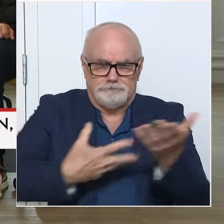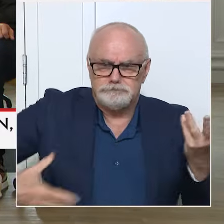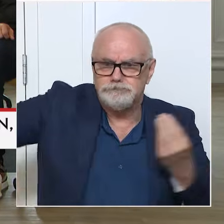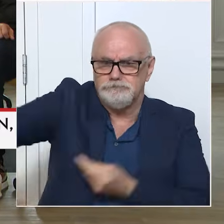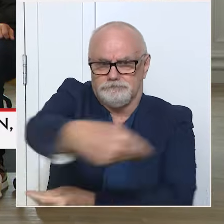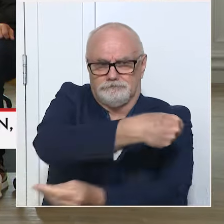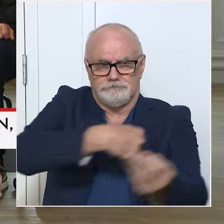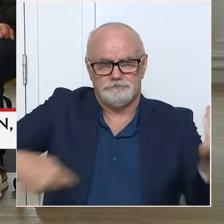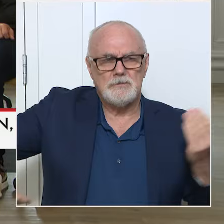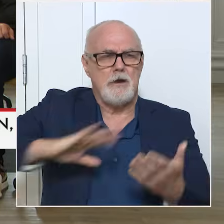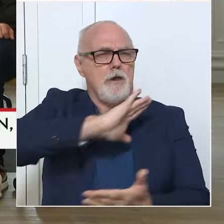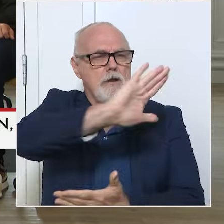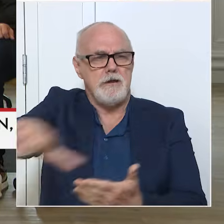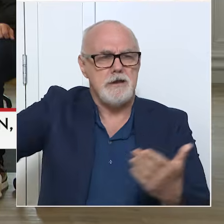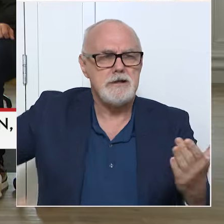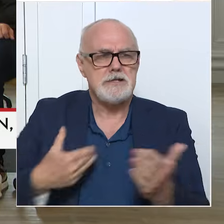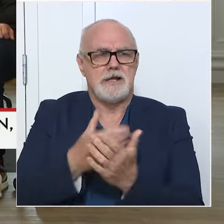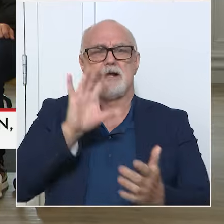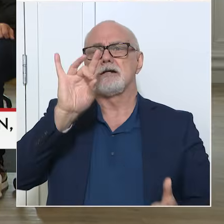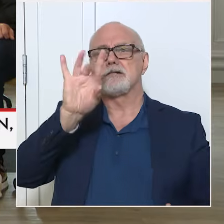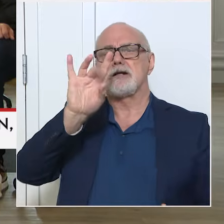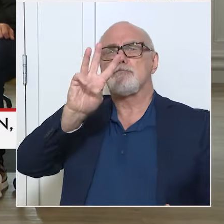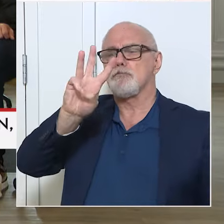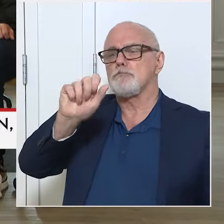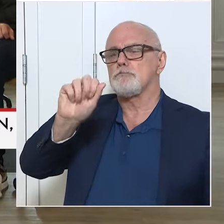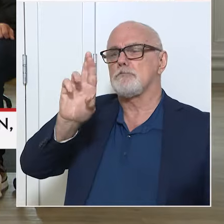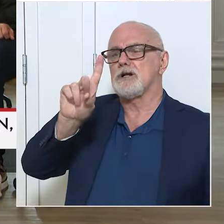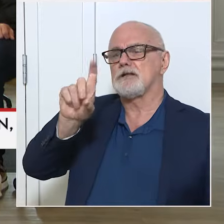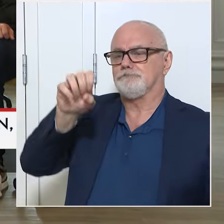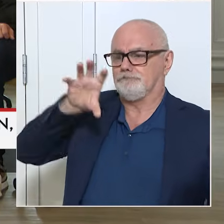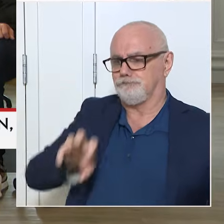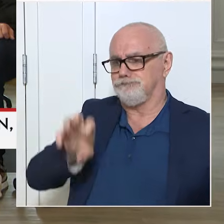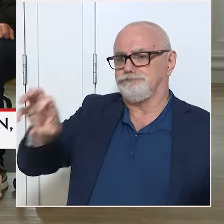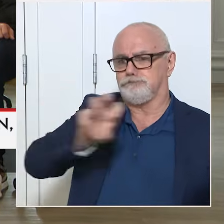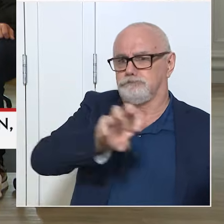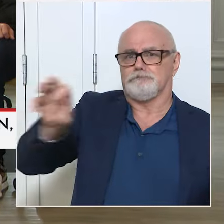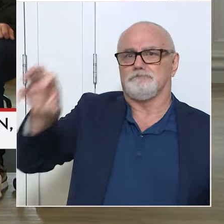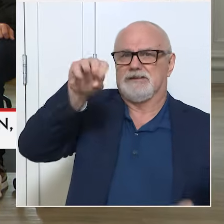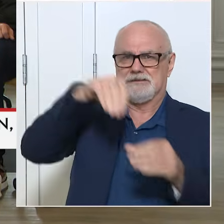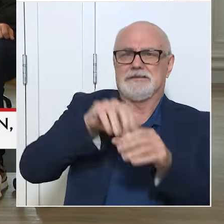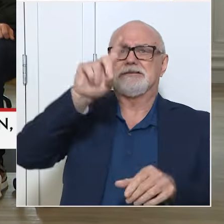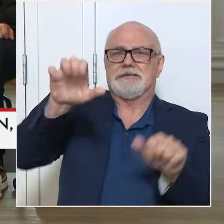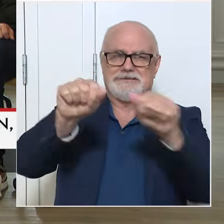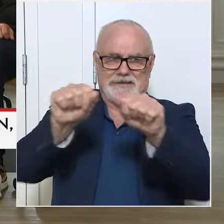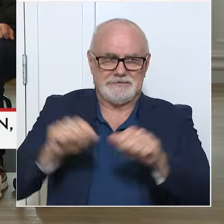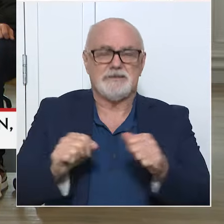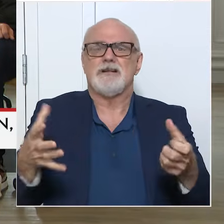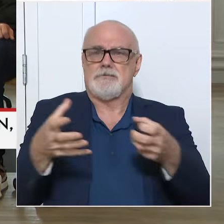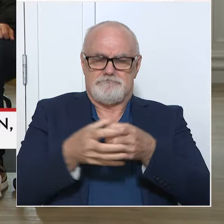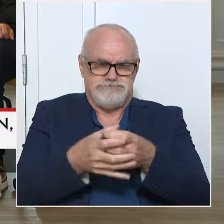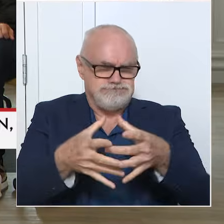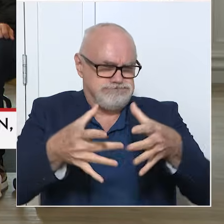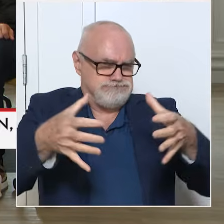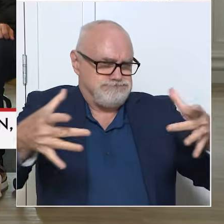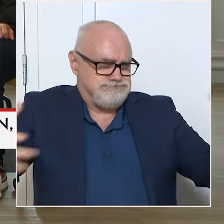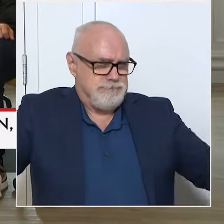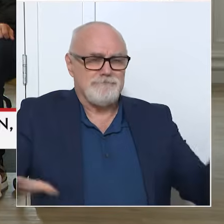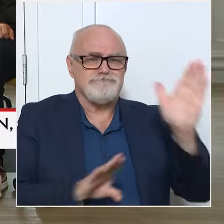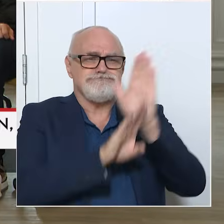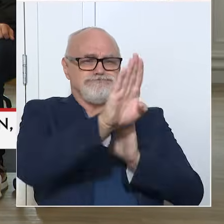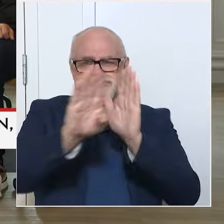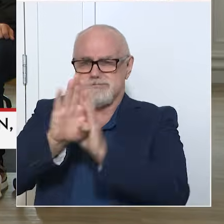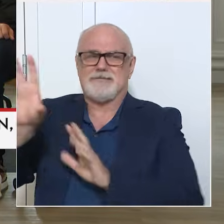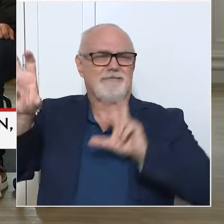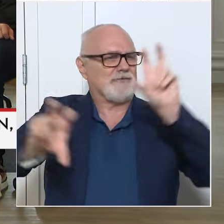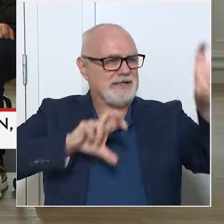local businesses, and revitalizing our commercial corridors. The Vitality and Growth Funds are helping us do just that. The